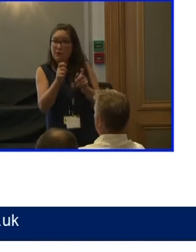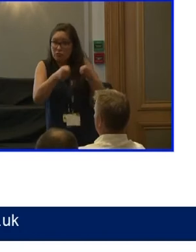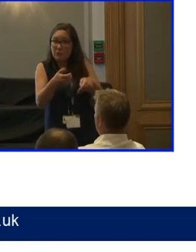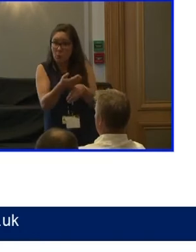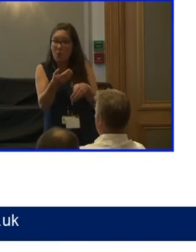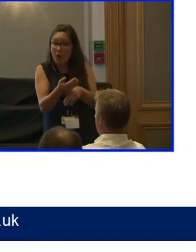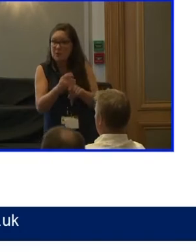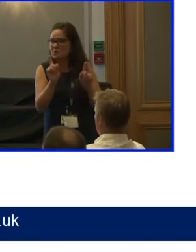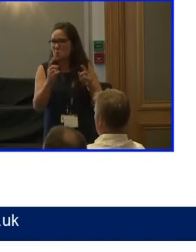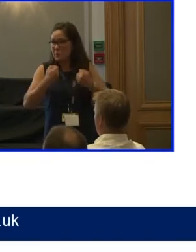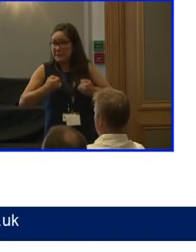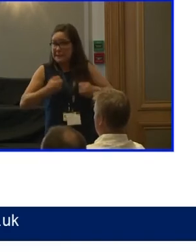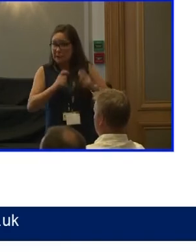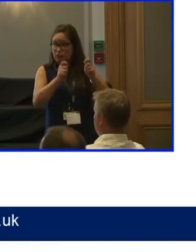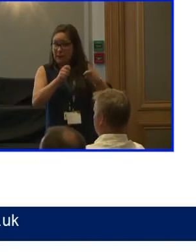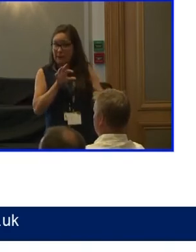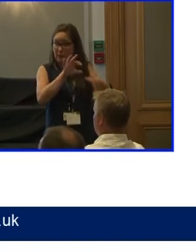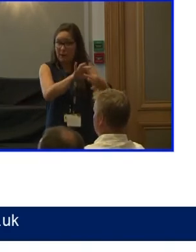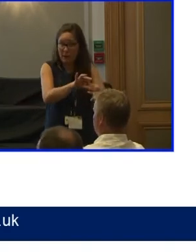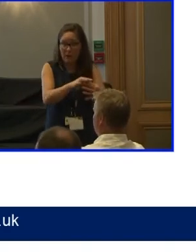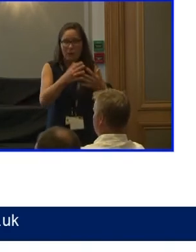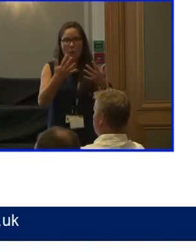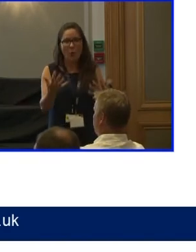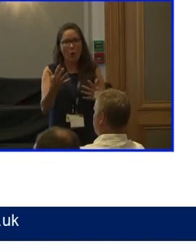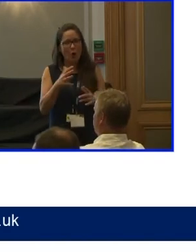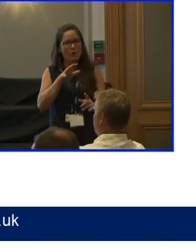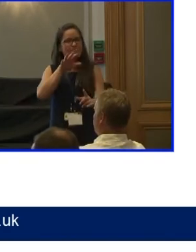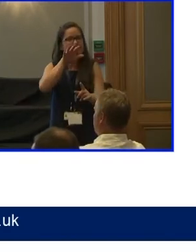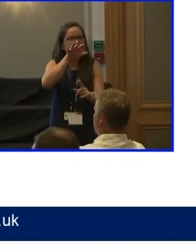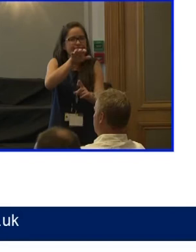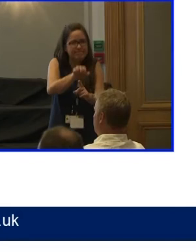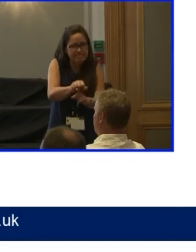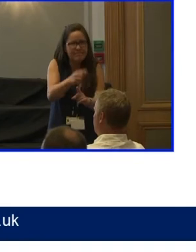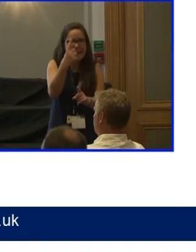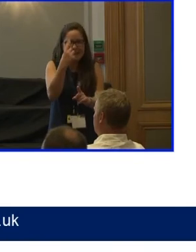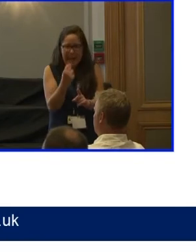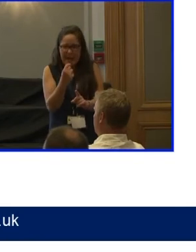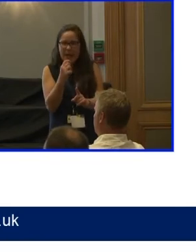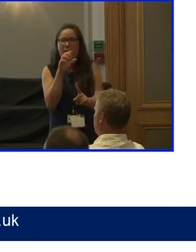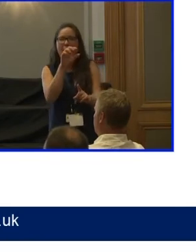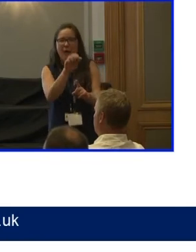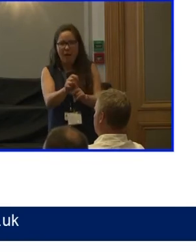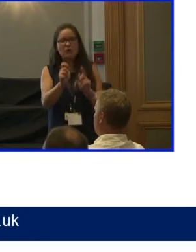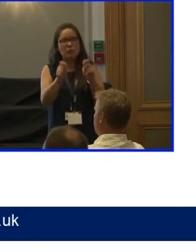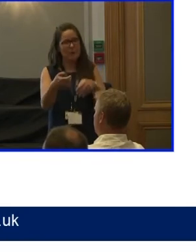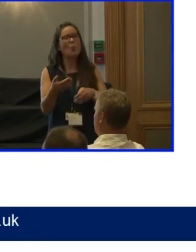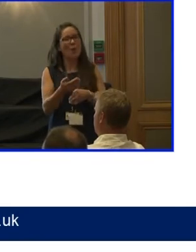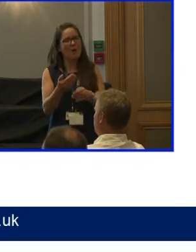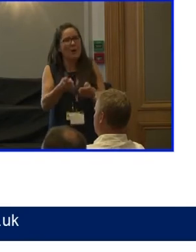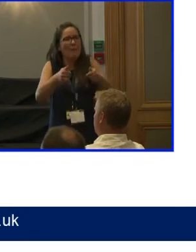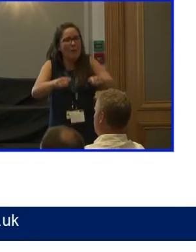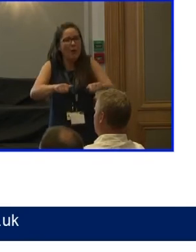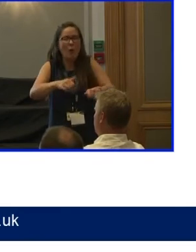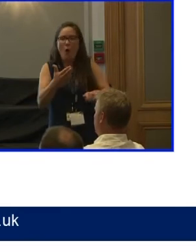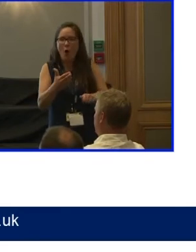specific disease. It can also help to detect early signs of whether the treatment's working or not and what the possible side effects of that treatment might